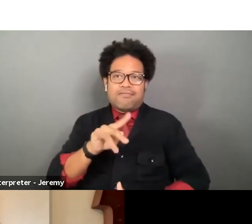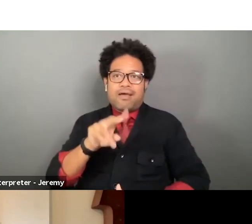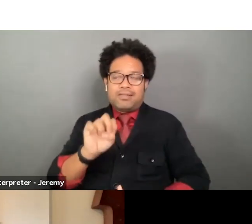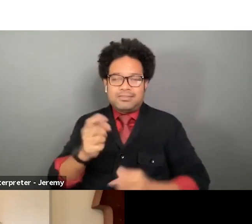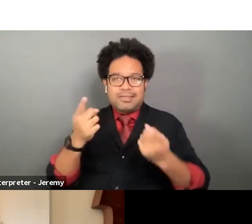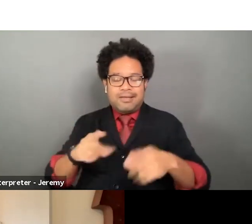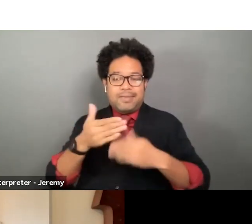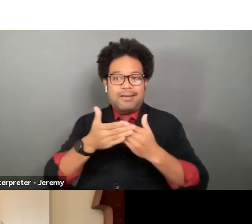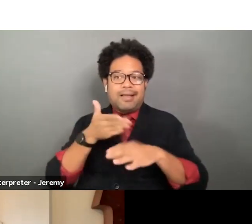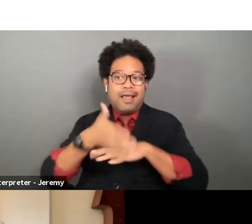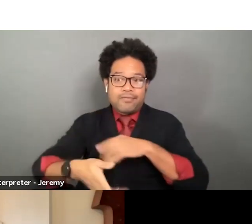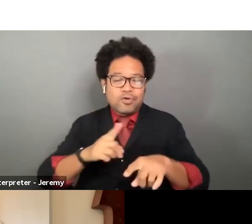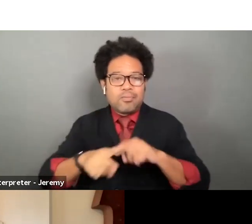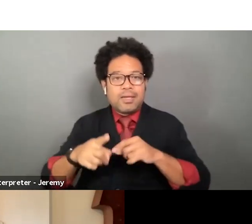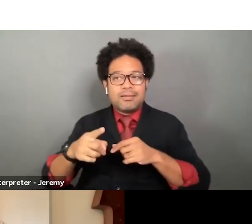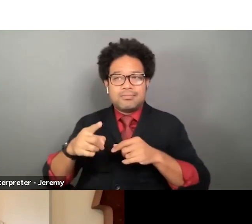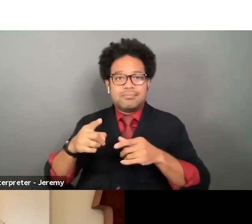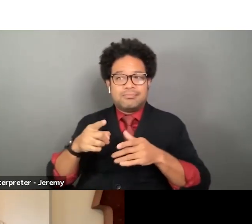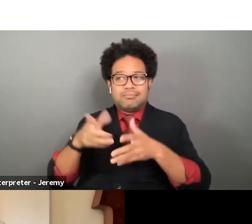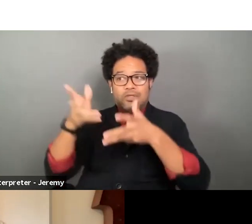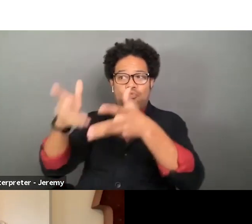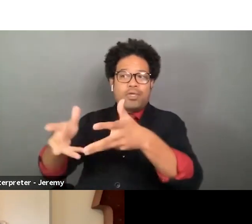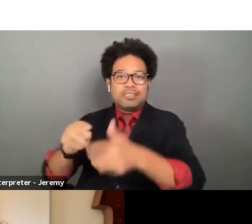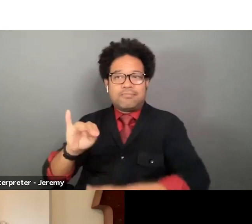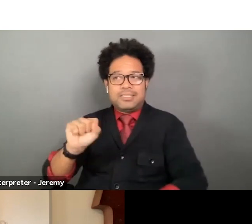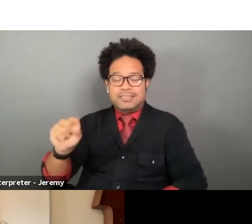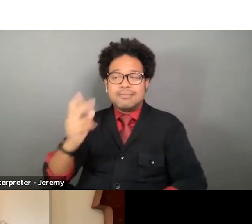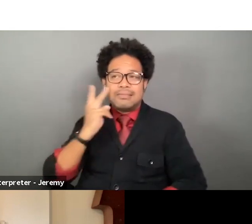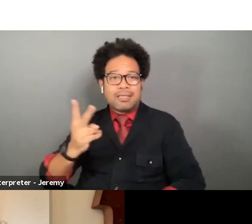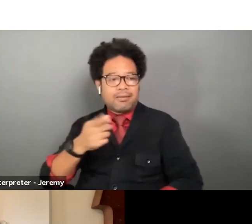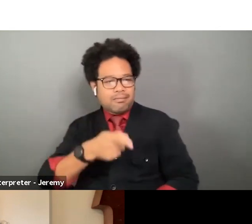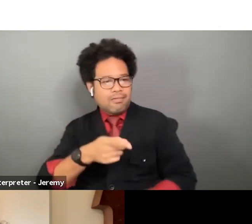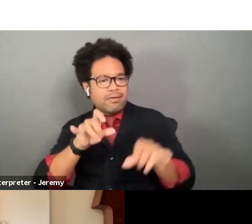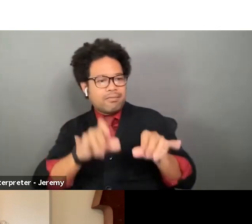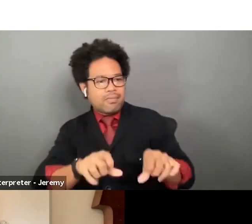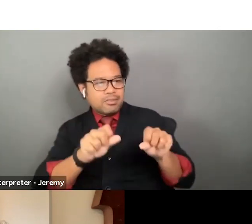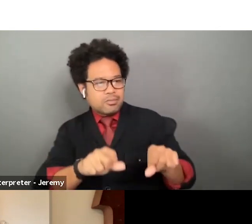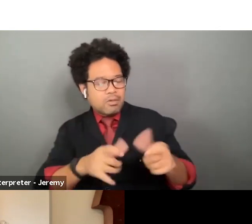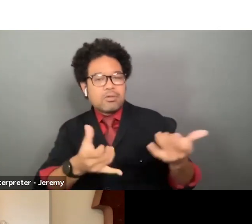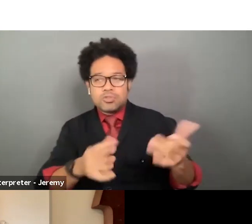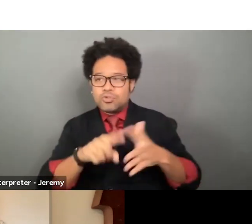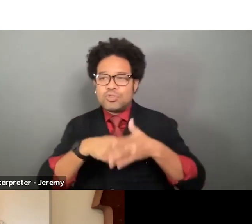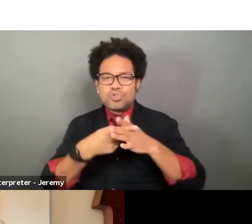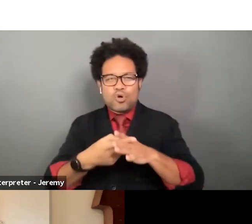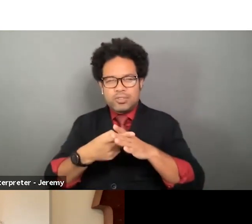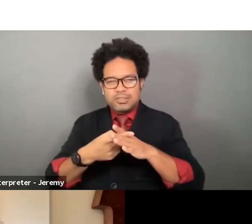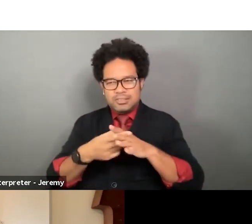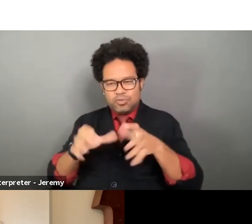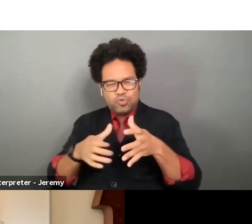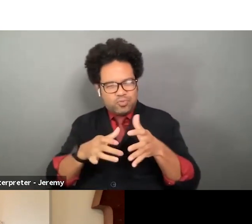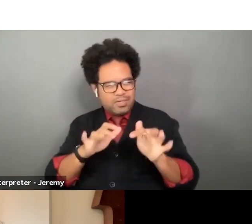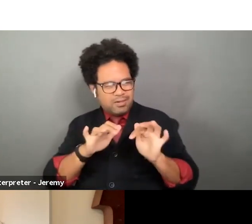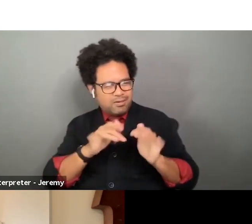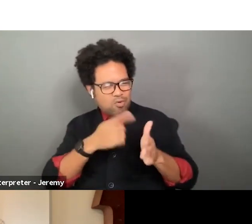But like what the rest of Mississippi sees is that it's possible. And what that does, it creates a kind of microcosm where everyone's like, well, what did they do? Like, how do we